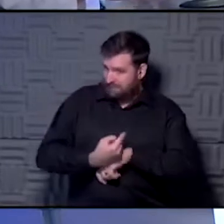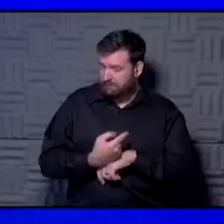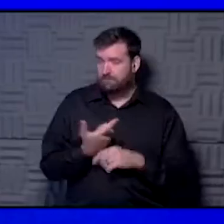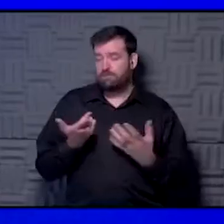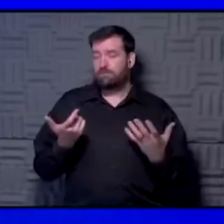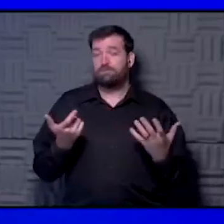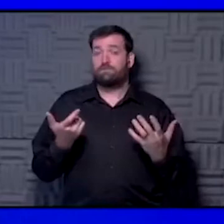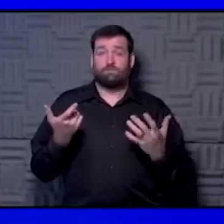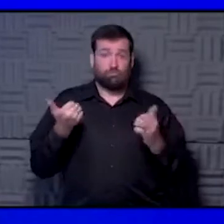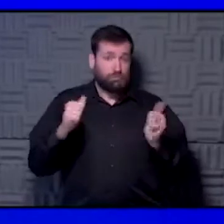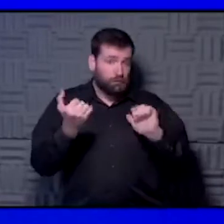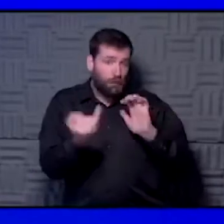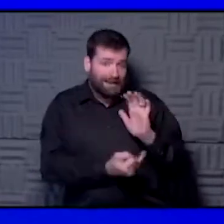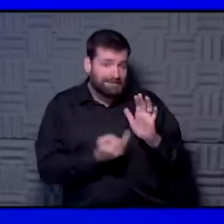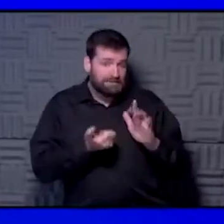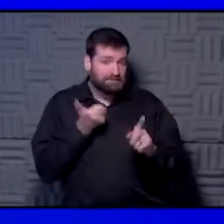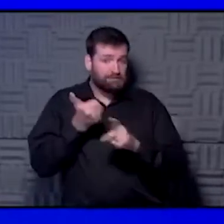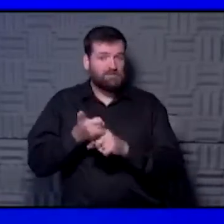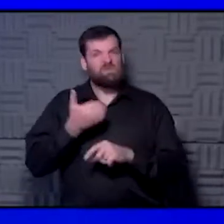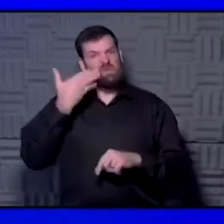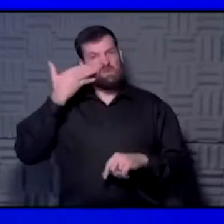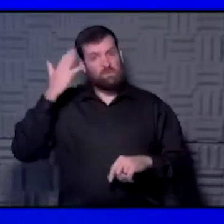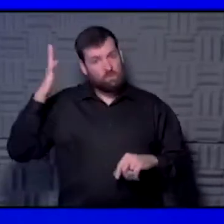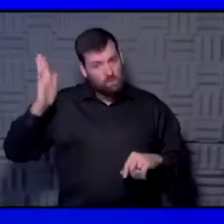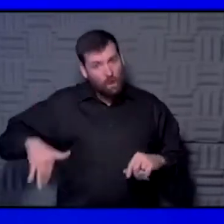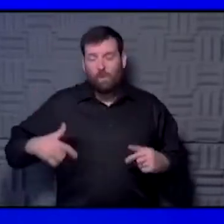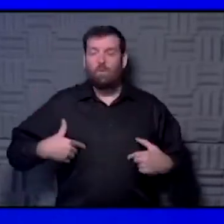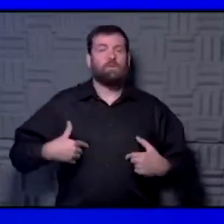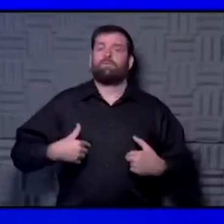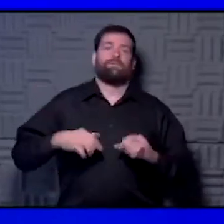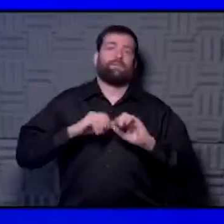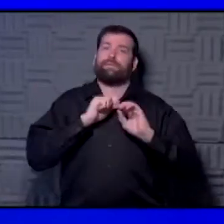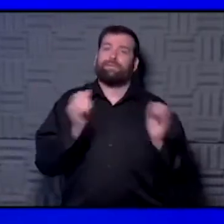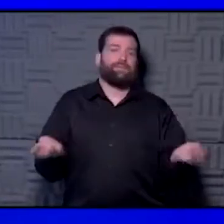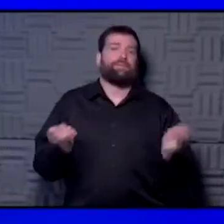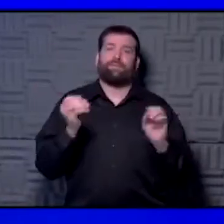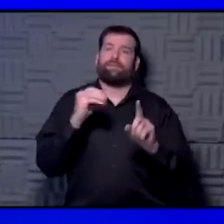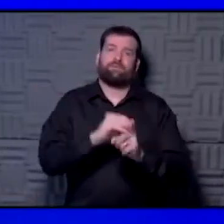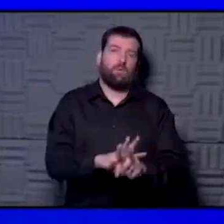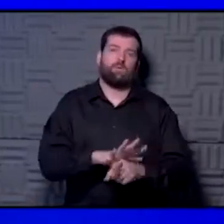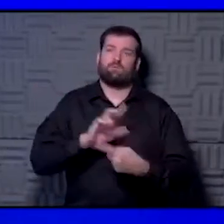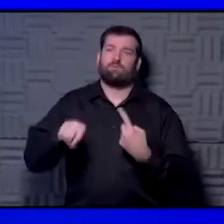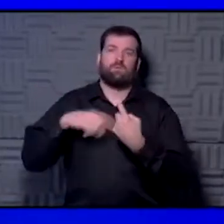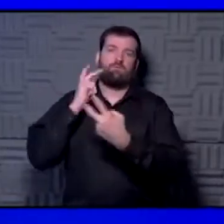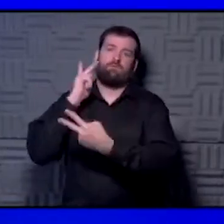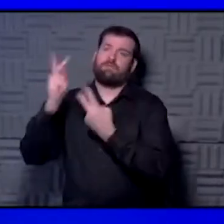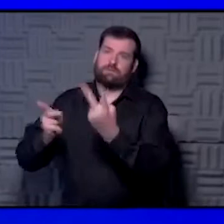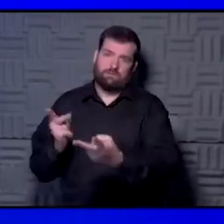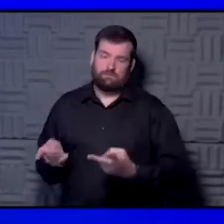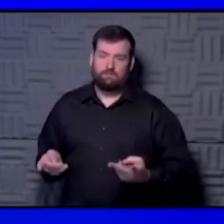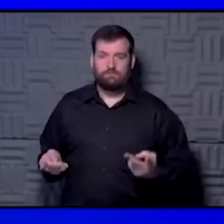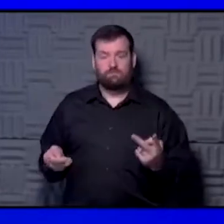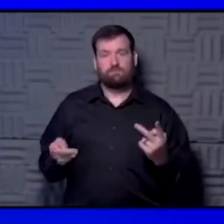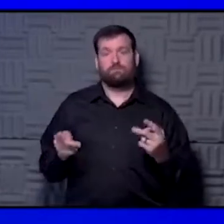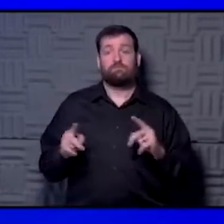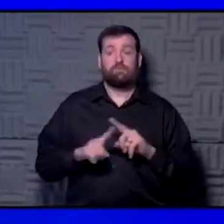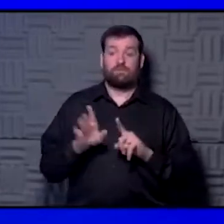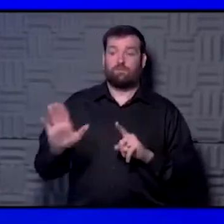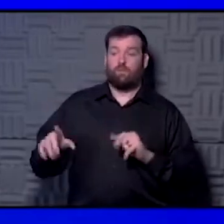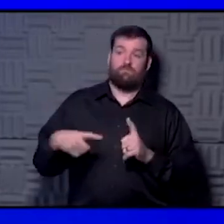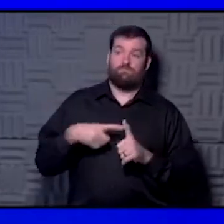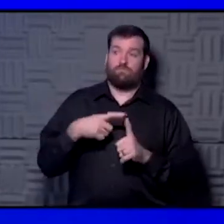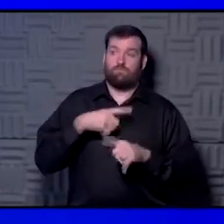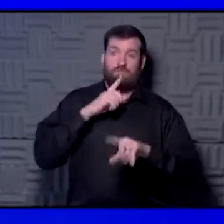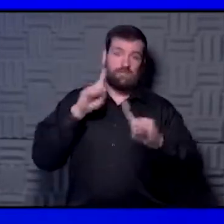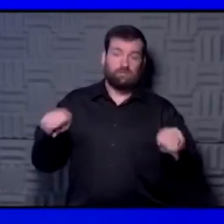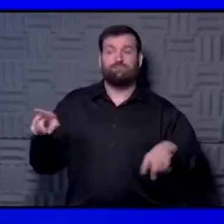trying to isolate yourself away so that you know that you won't be exposed, so that when you go visit? But, your initial answer